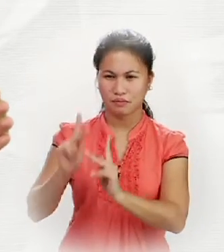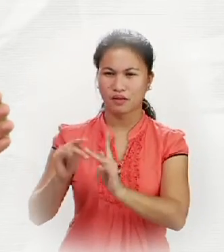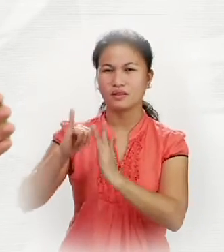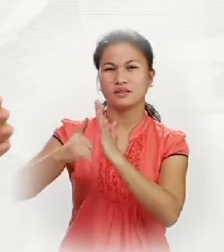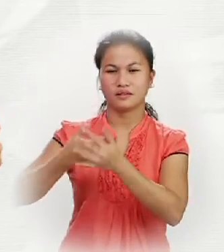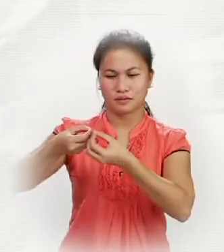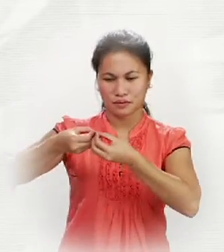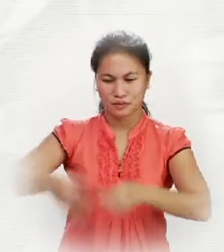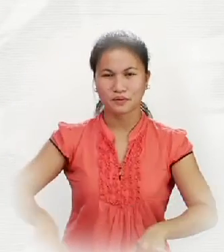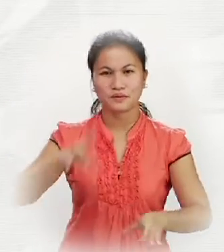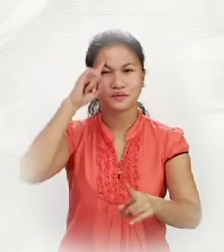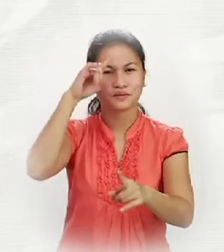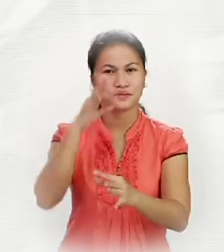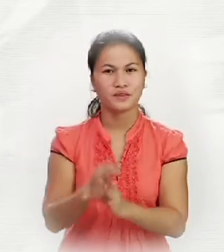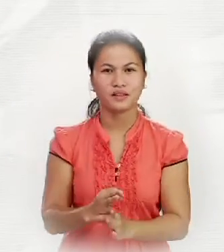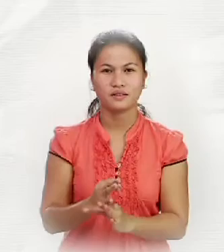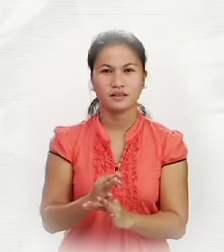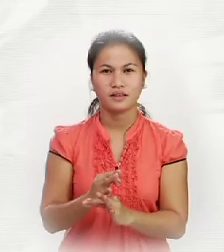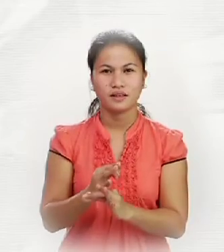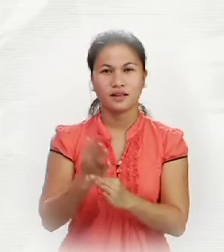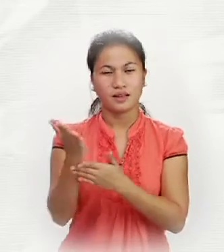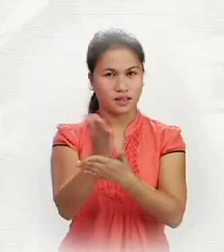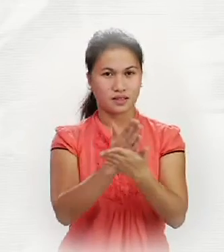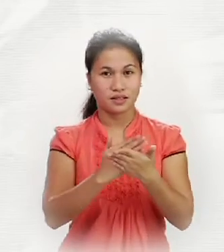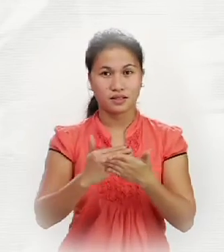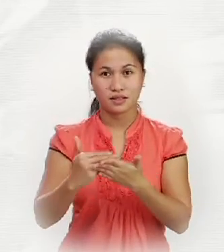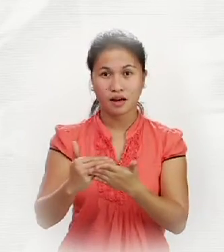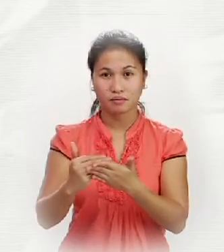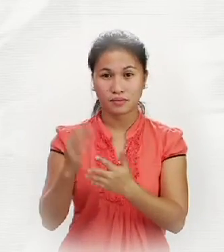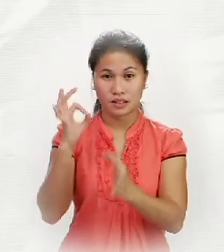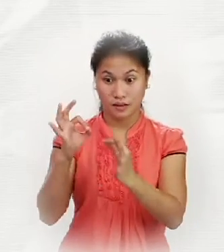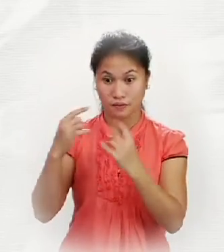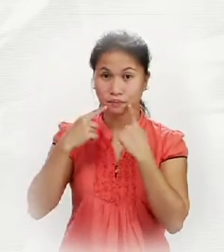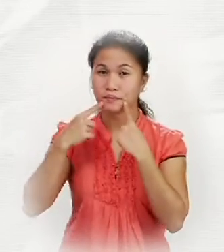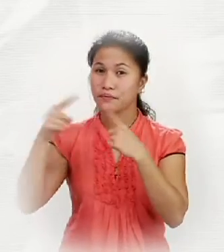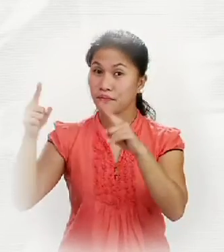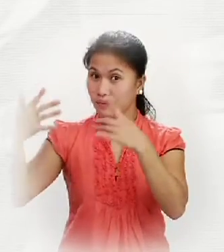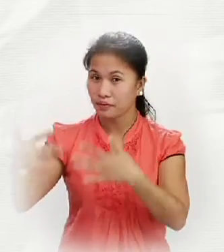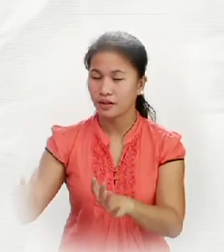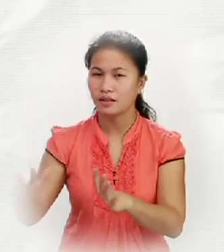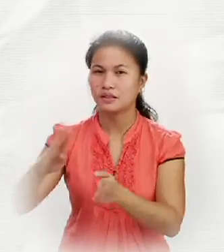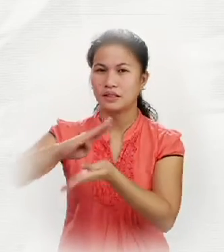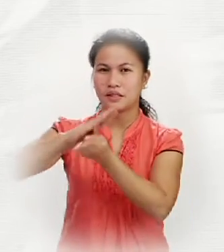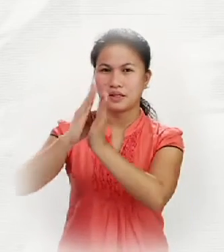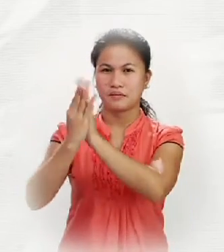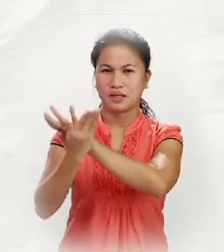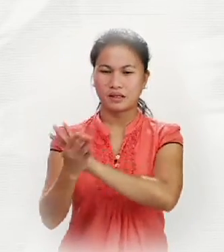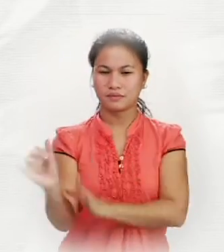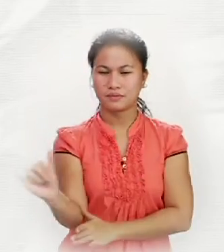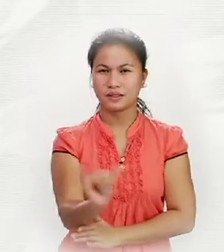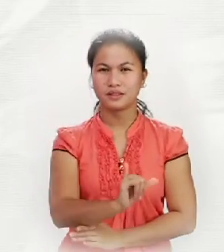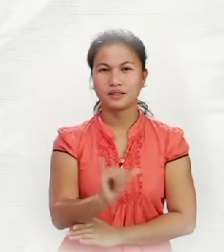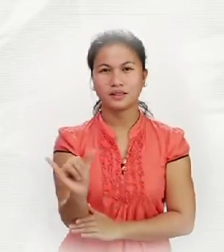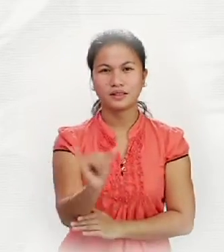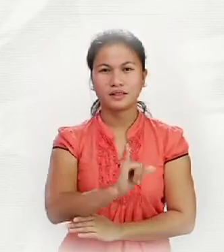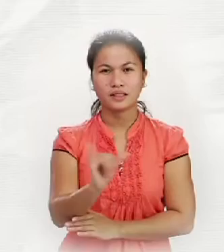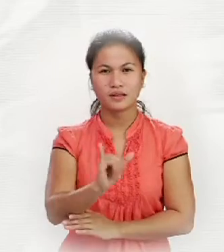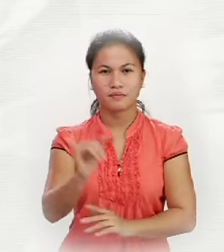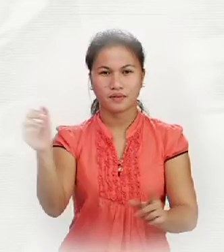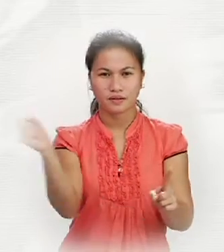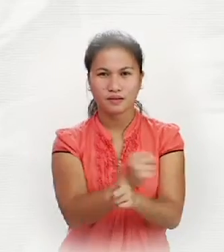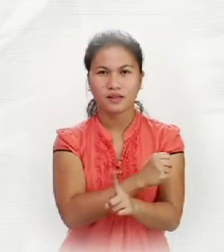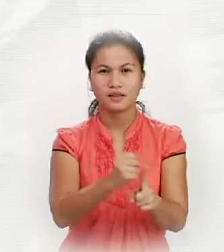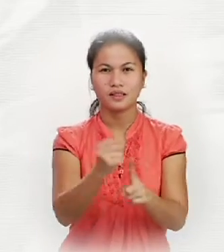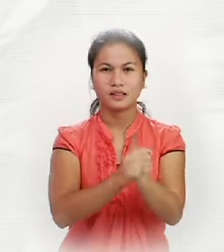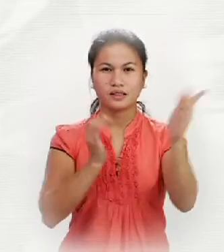lose their faith. And some, at the height of success, become like this abusive